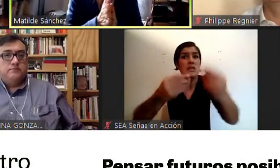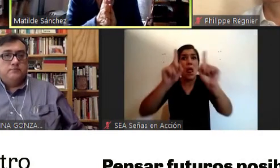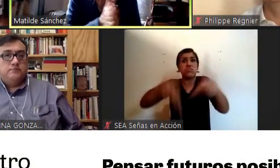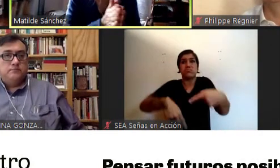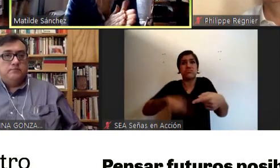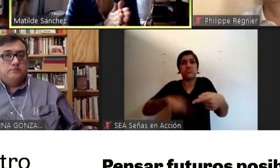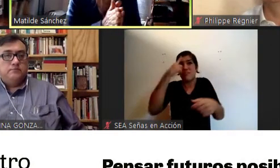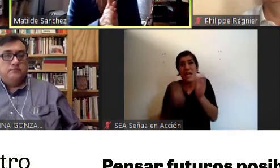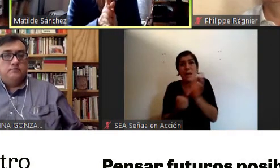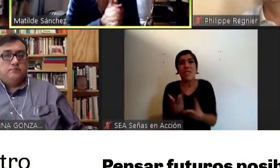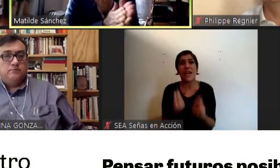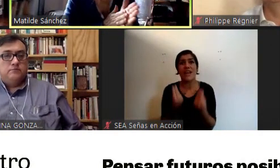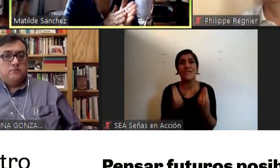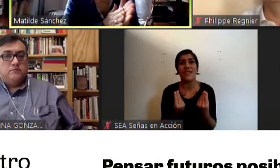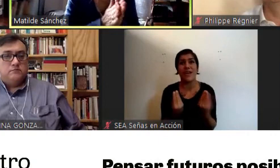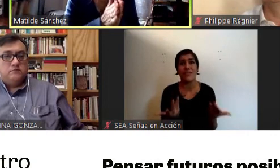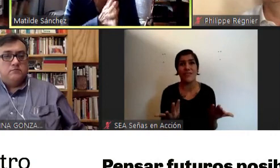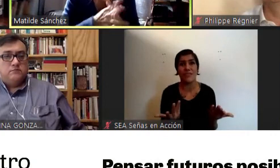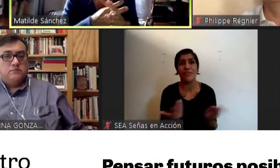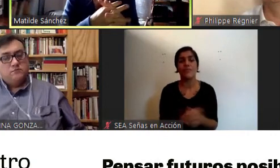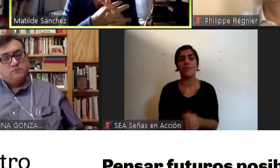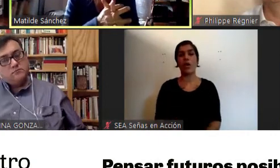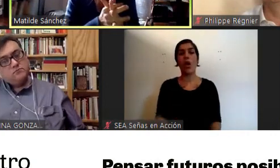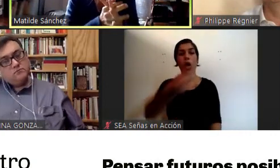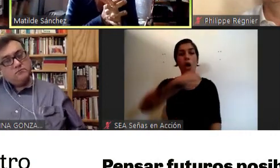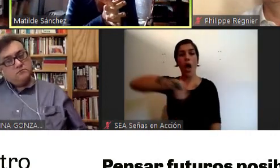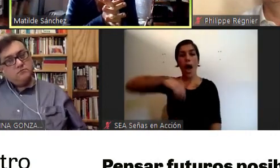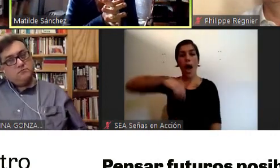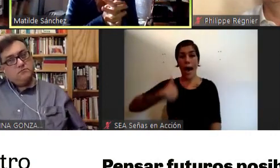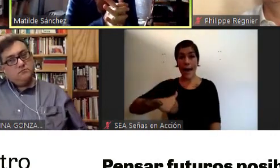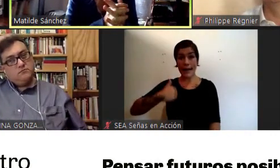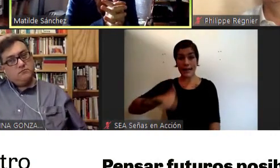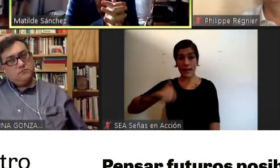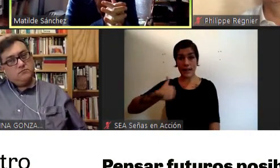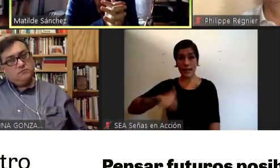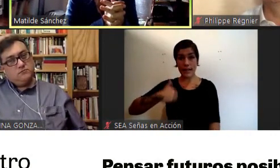have a protocol that they can invent. So for Argentina,